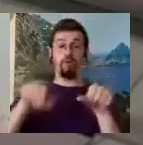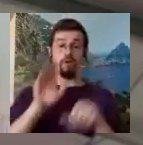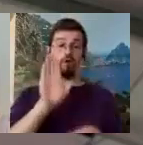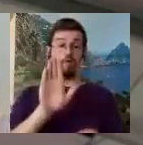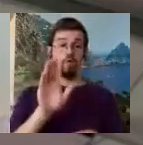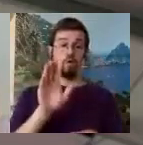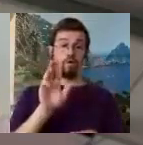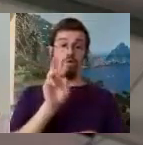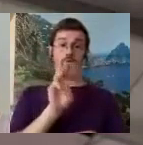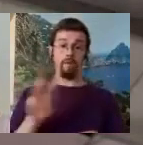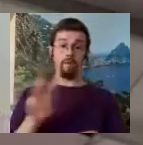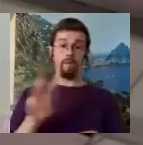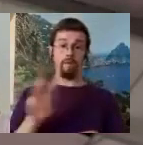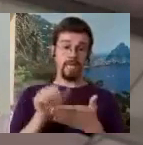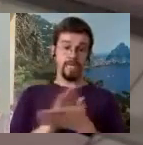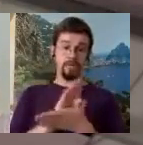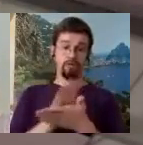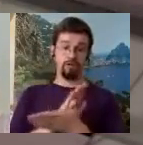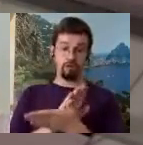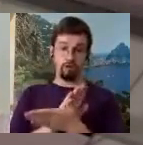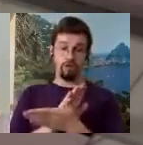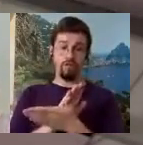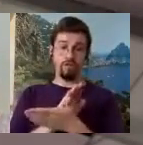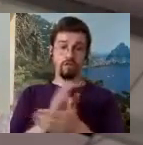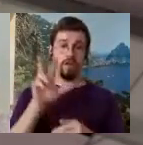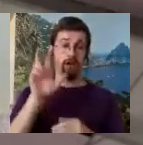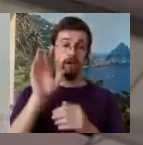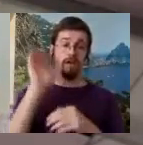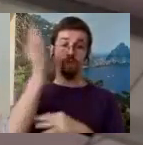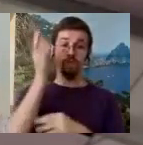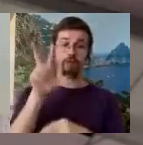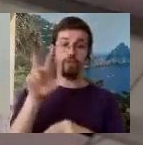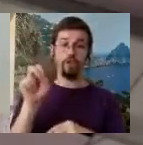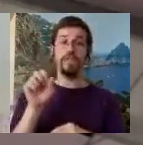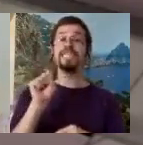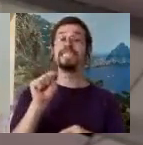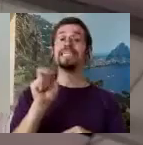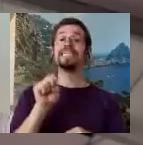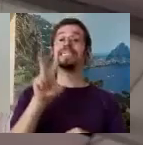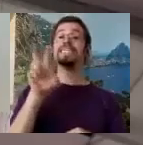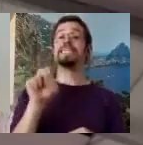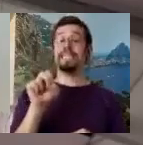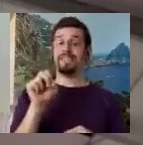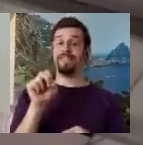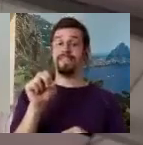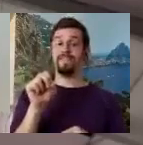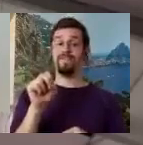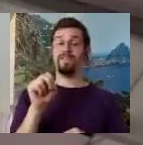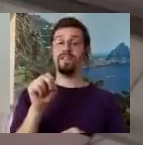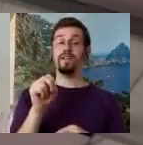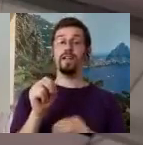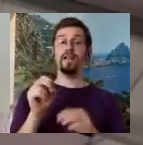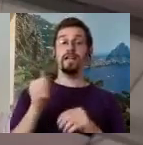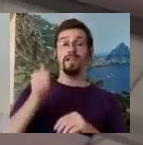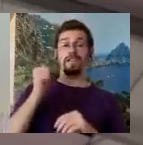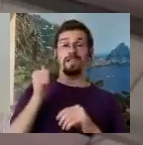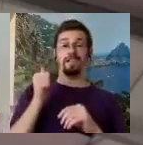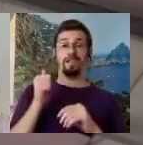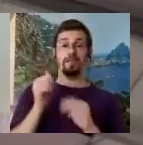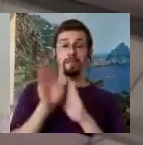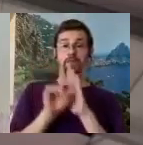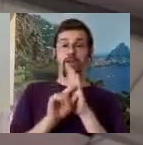think there are some, almost like a poster, like a collage of photos that you created that are really pretty, that